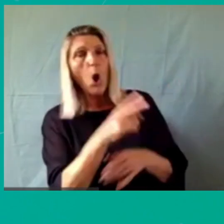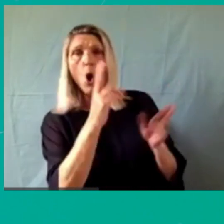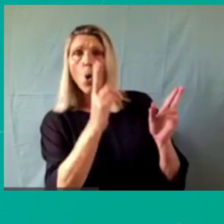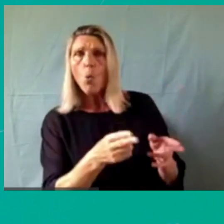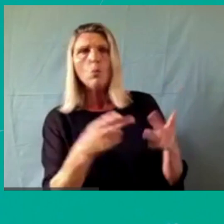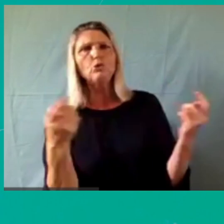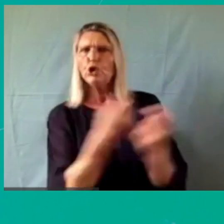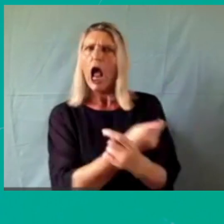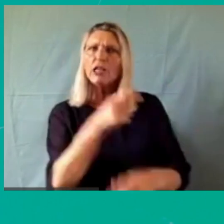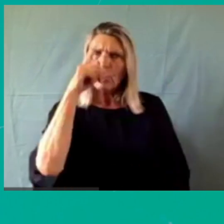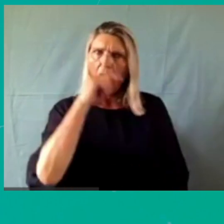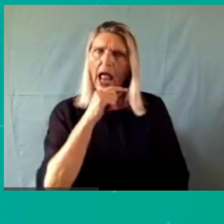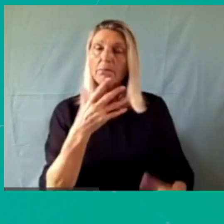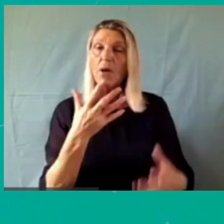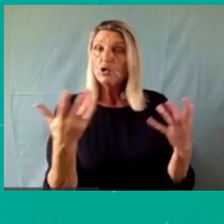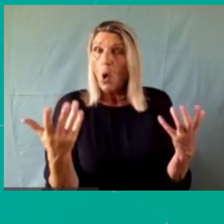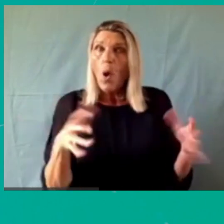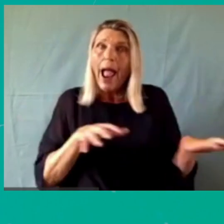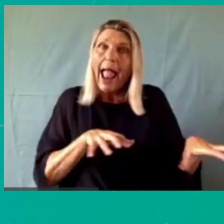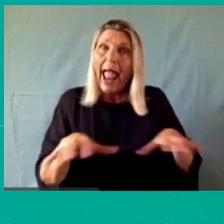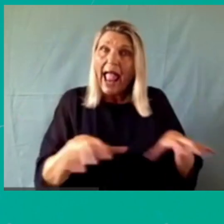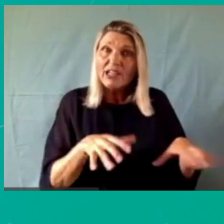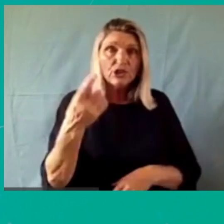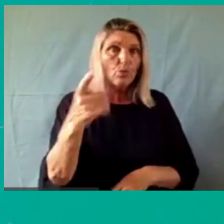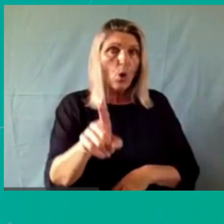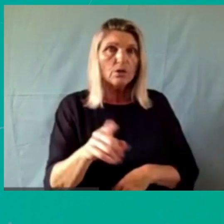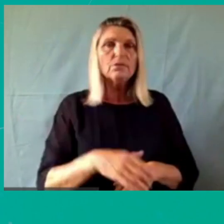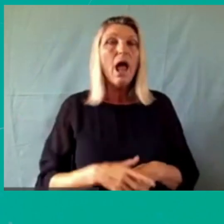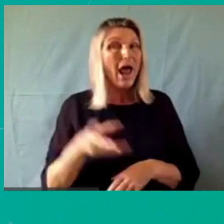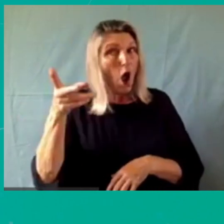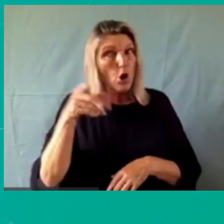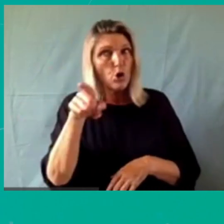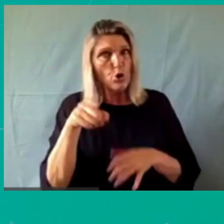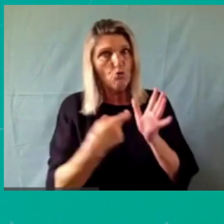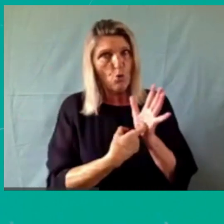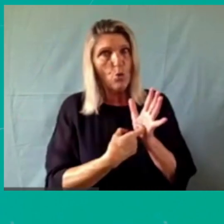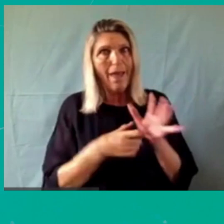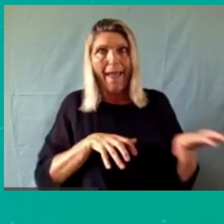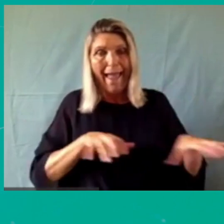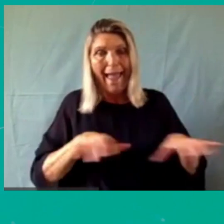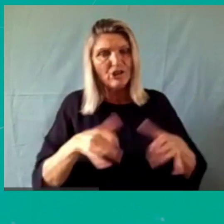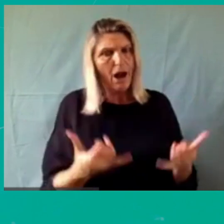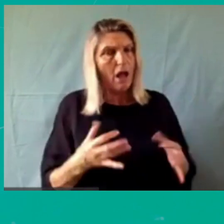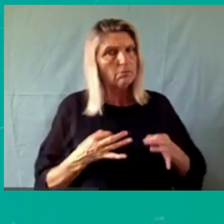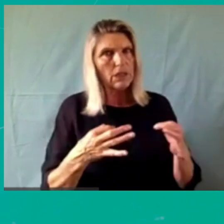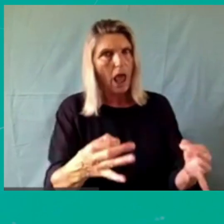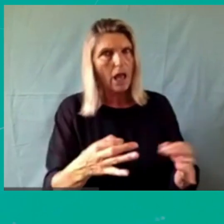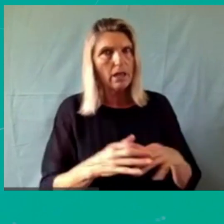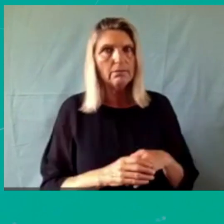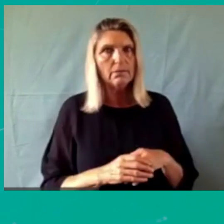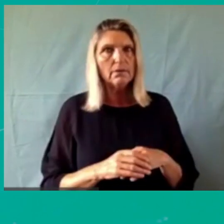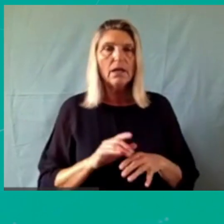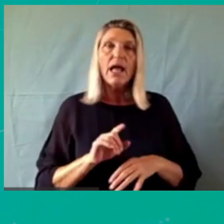on this urgent issue? And I heard you, Ruth, we need to act fast. Next week, Tuesday morning, in